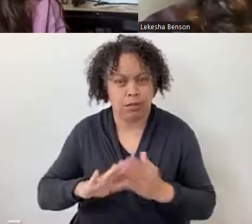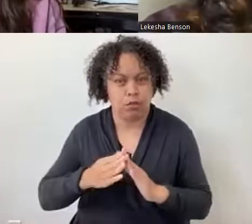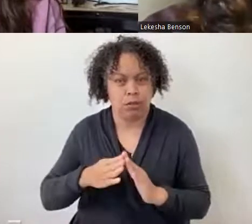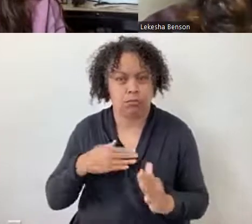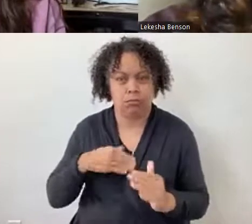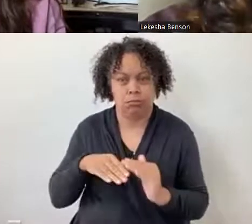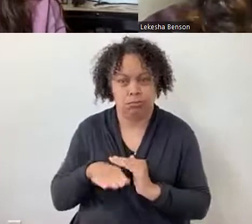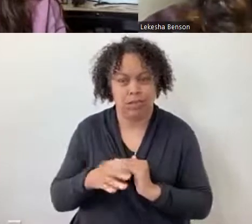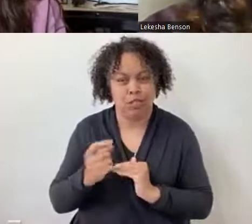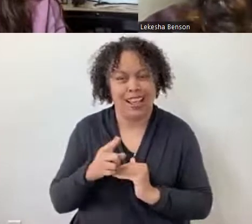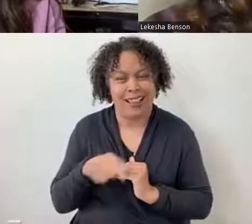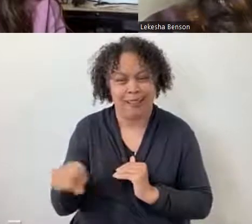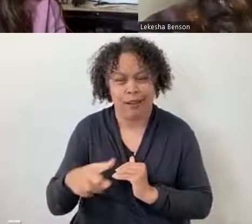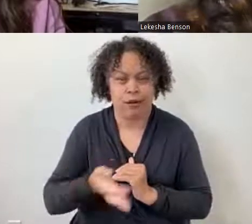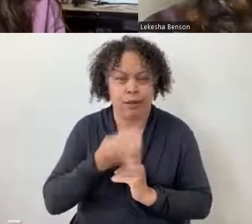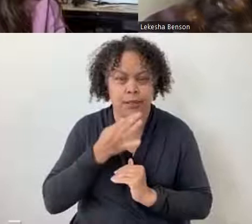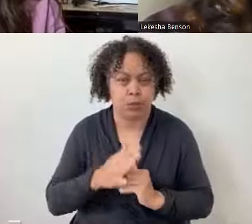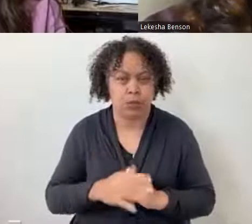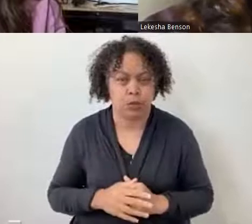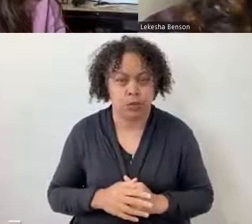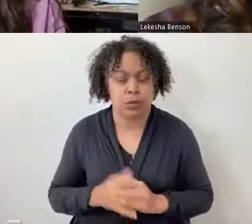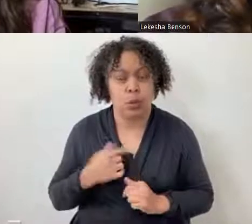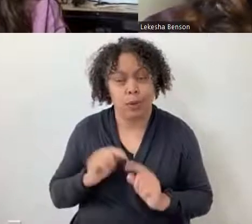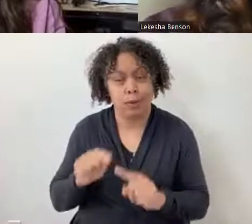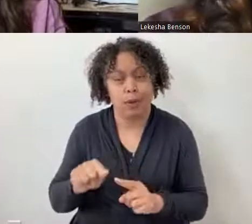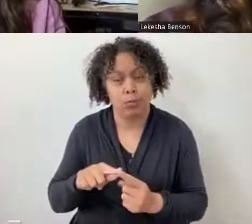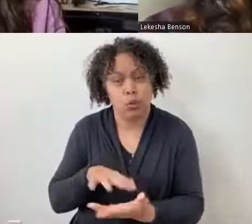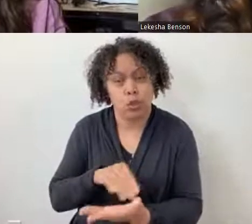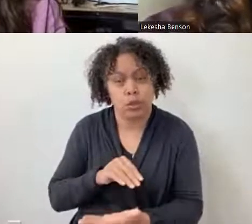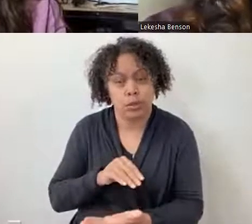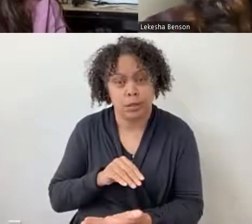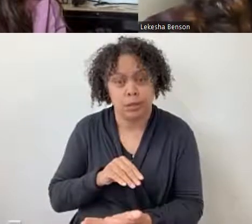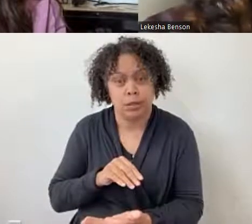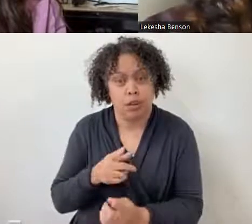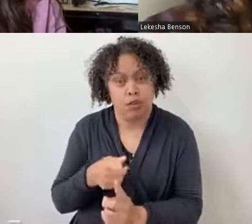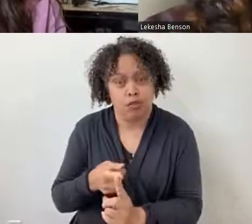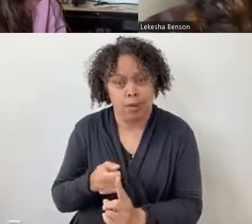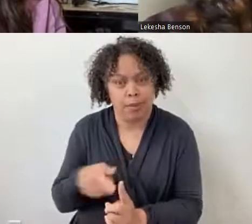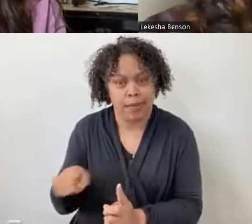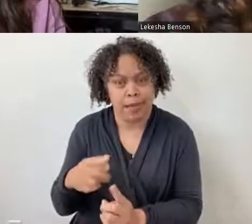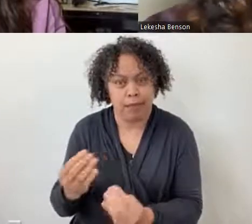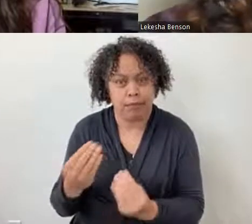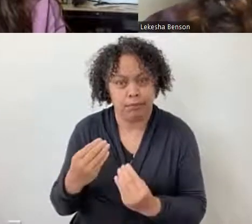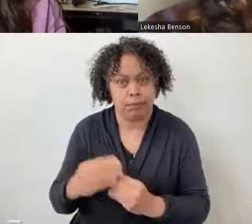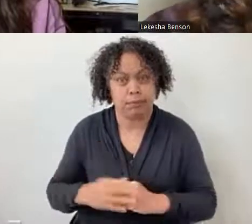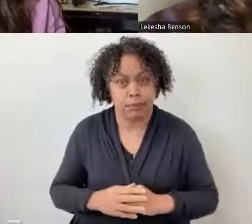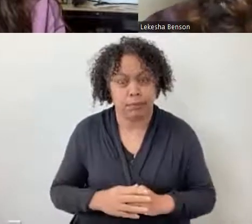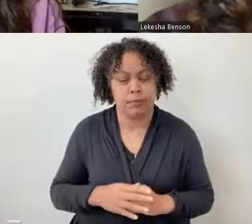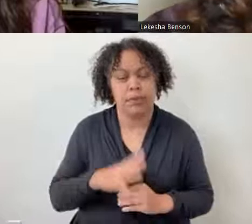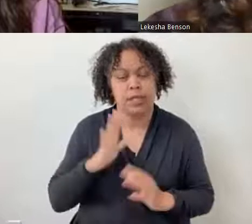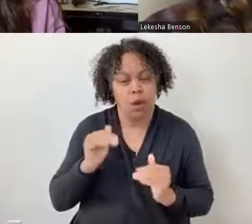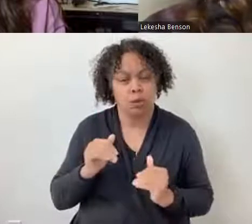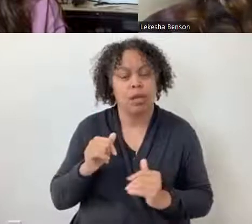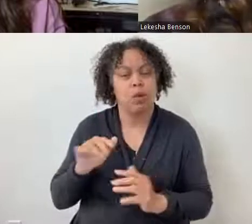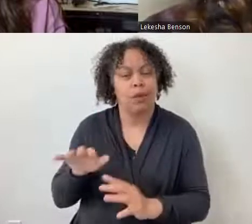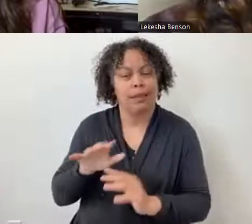are the experts, and we are coming to learn from them. And hopefully we're coming to leave and